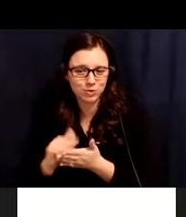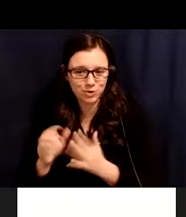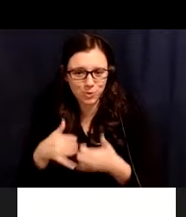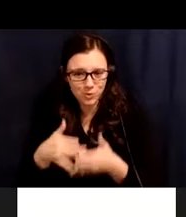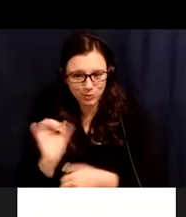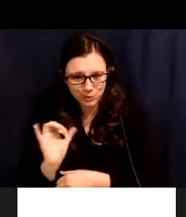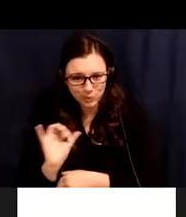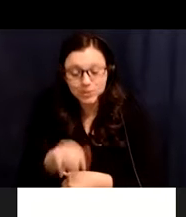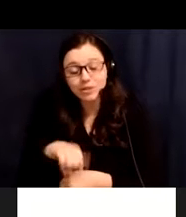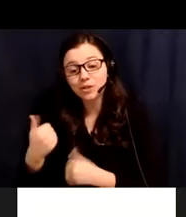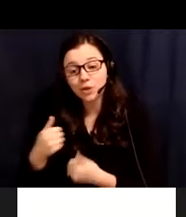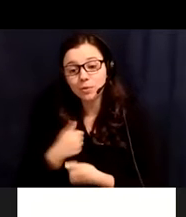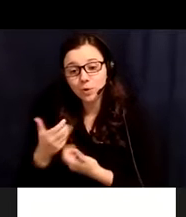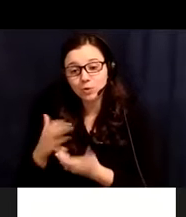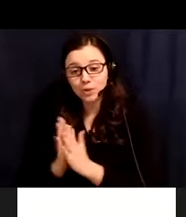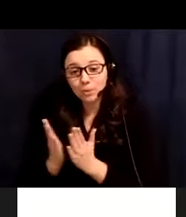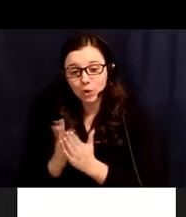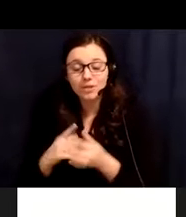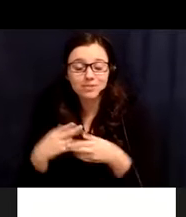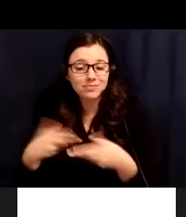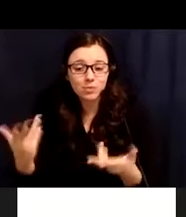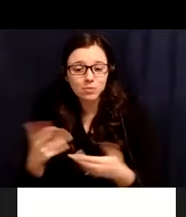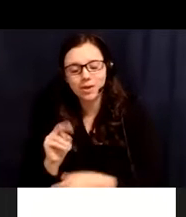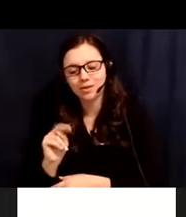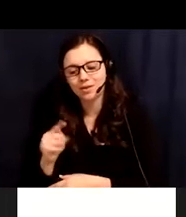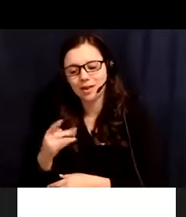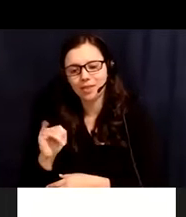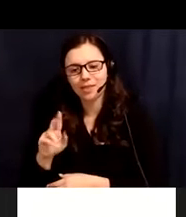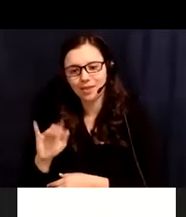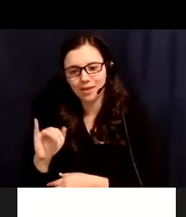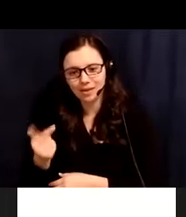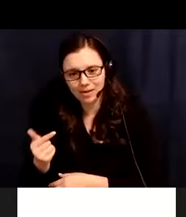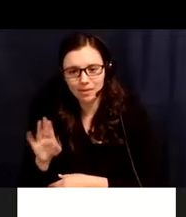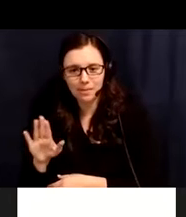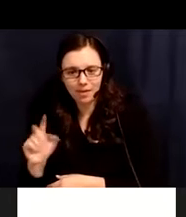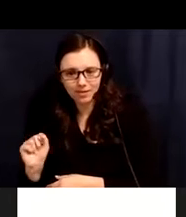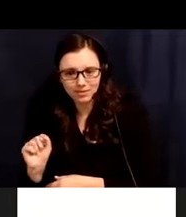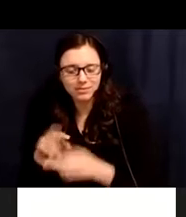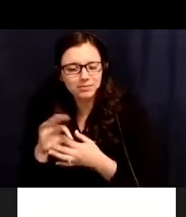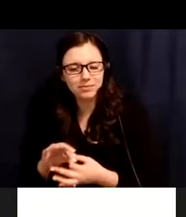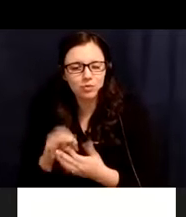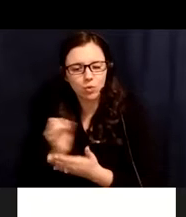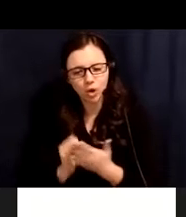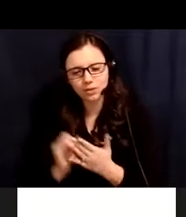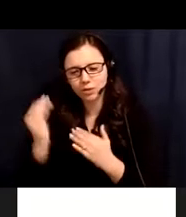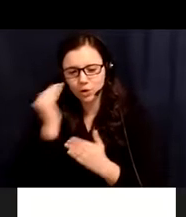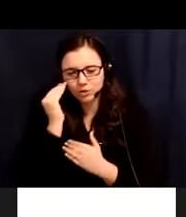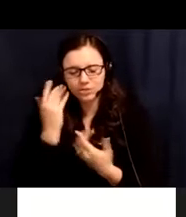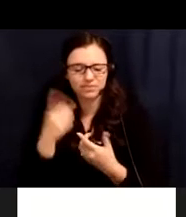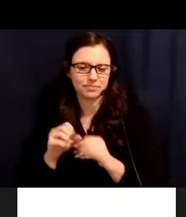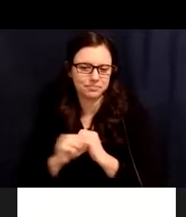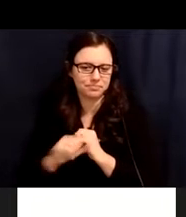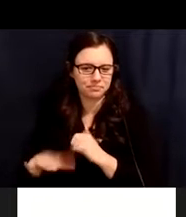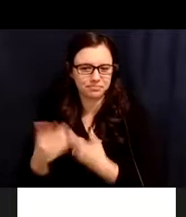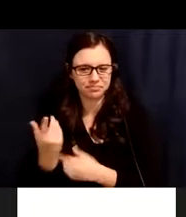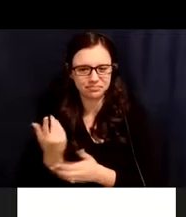poetry book, Nothing But, a series of indirect considerations on art and consciousness, was published last August. And she